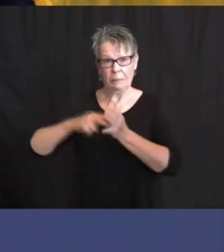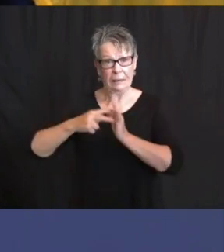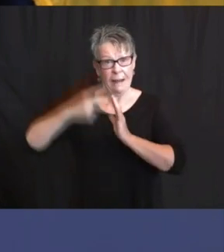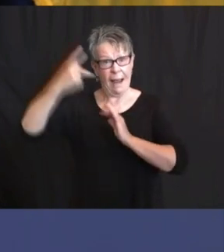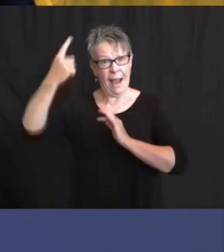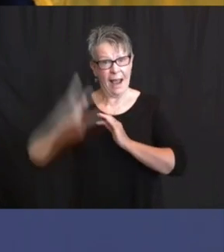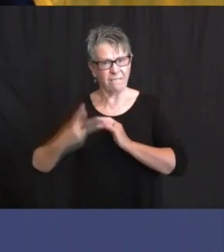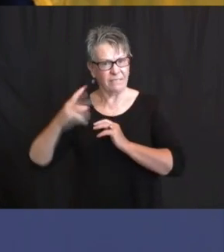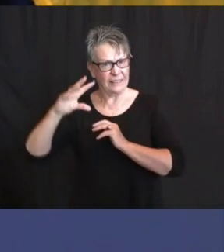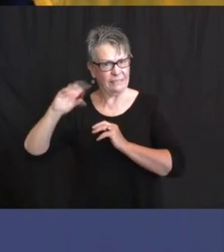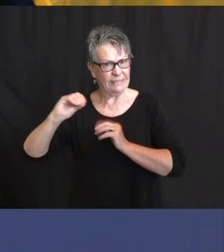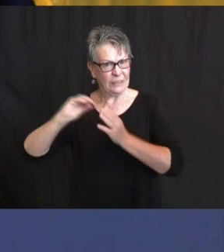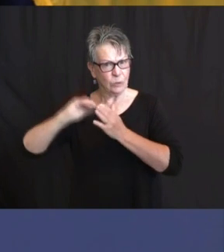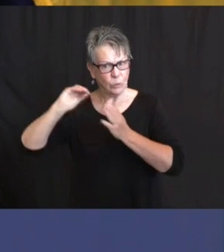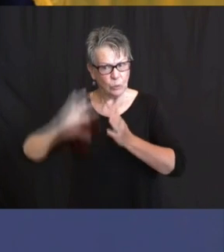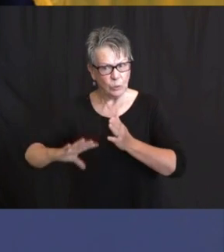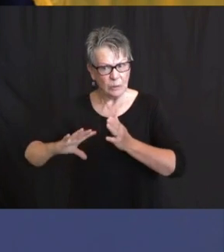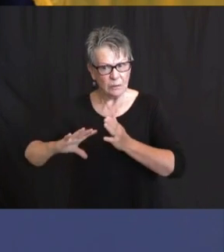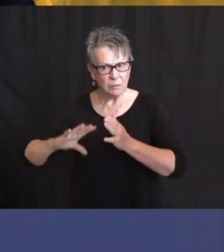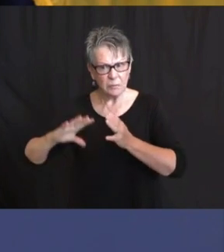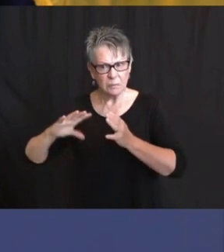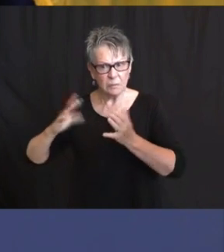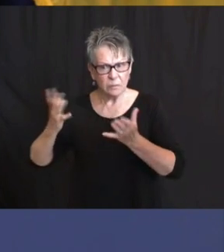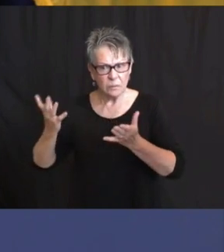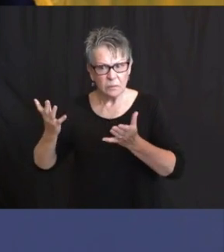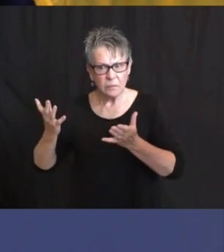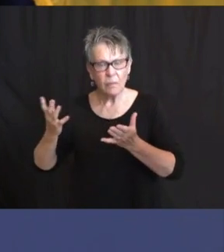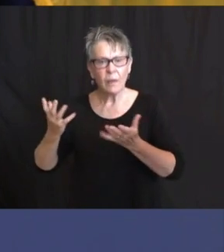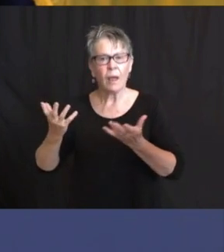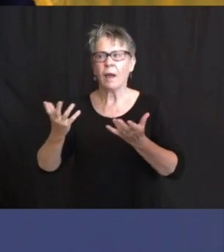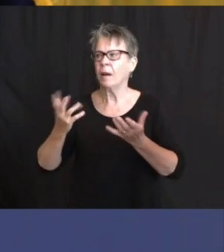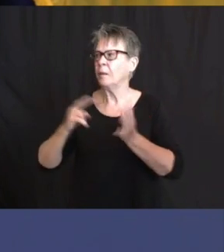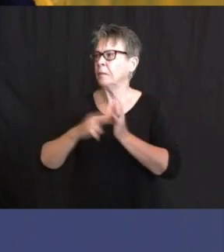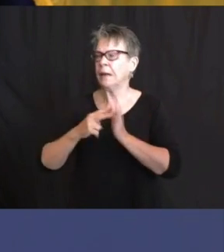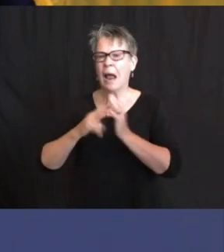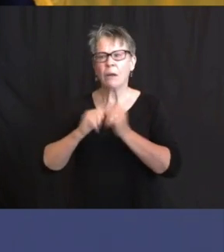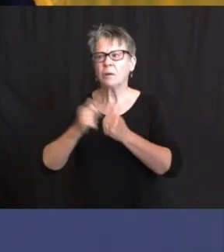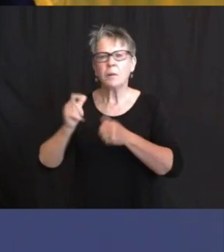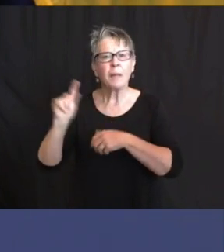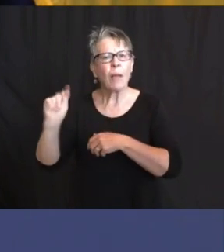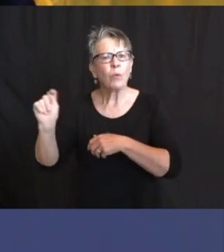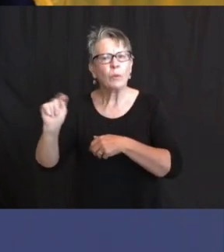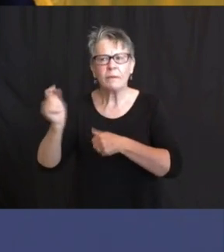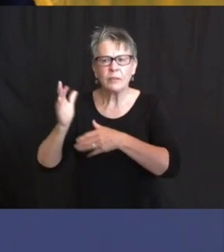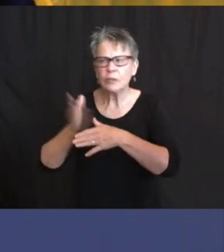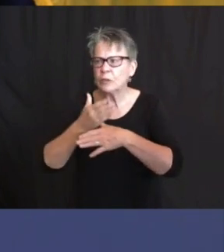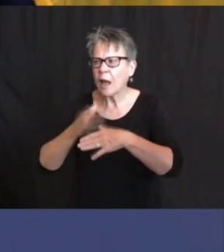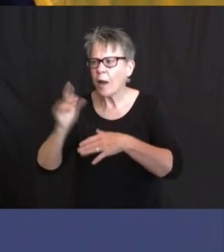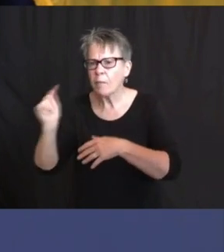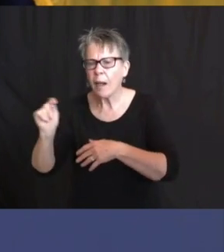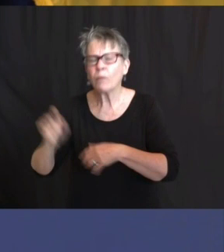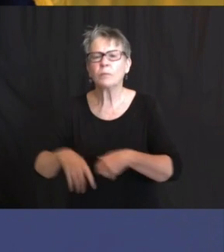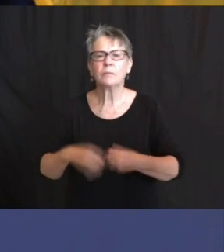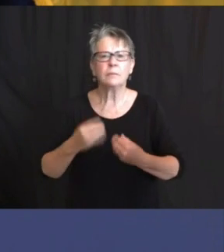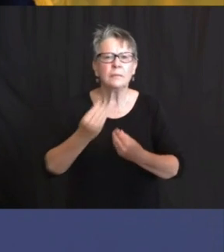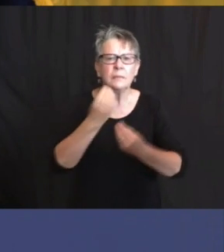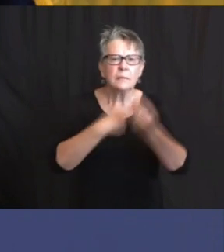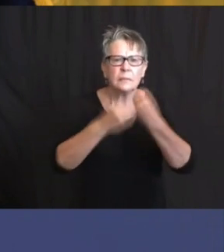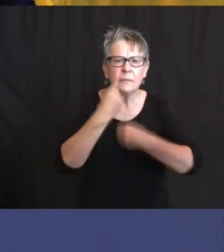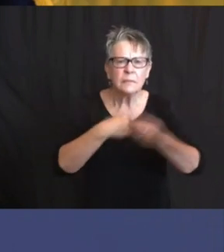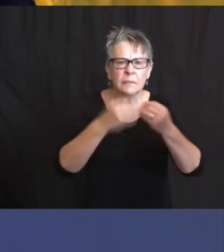common bathrooms be allowed, or dining areas? I know when I went to college back in the 1800s, there